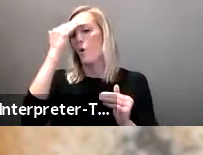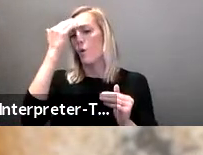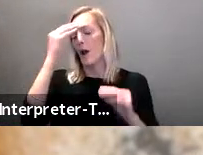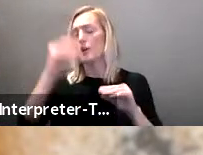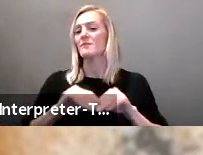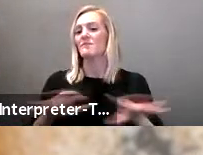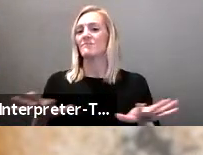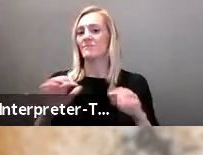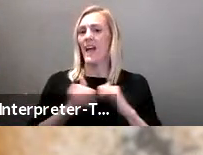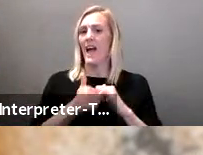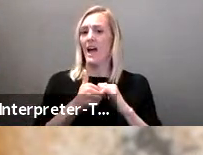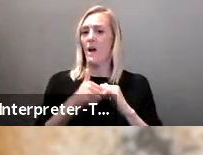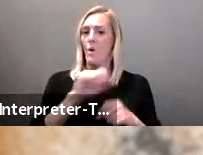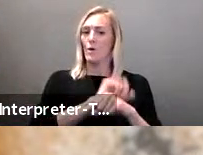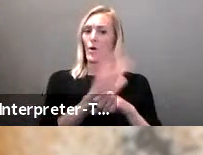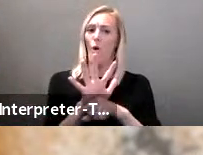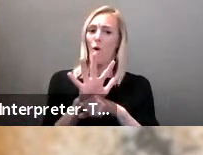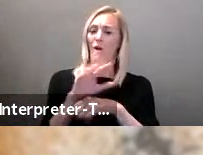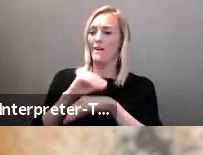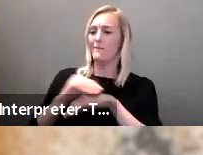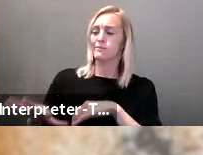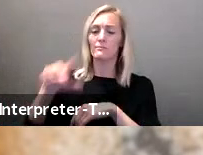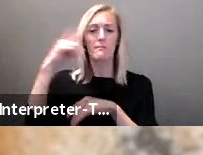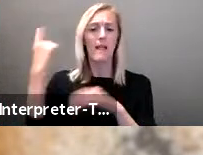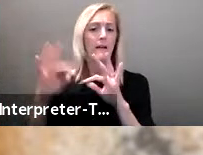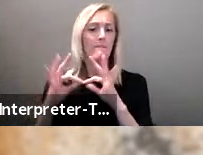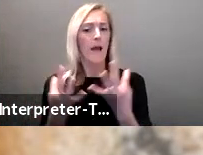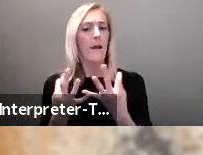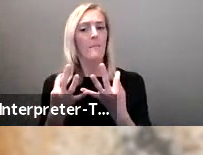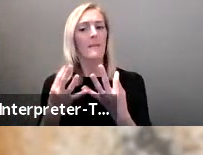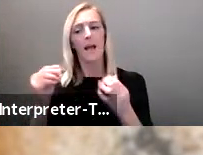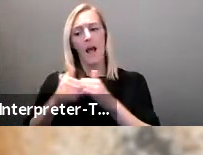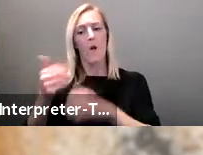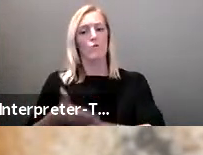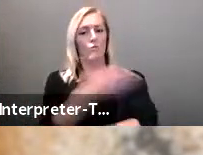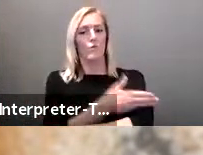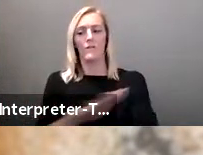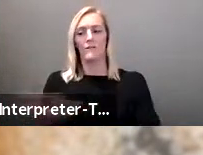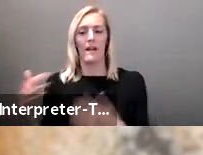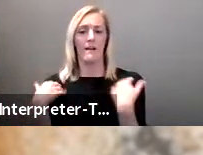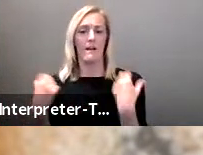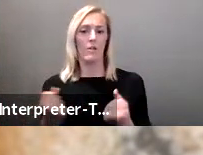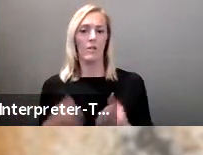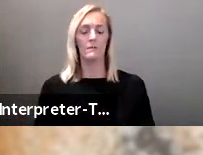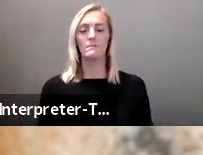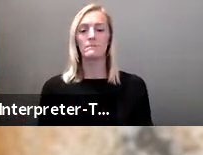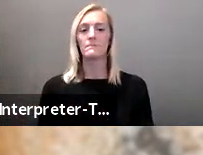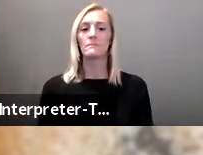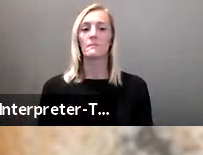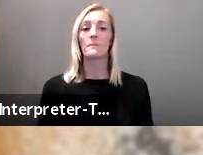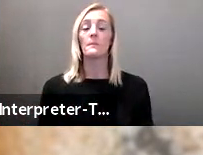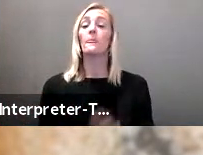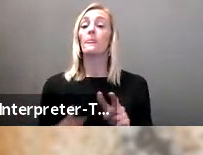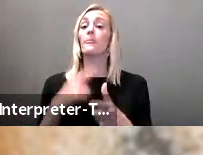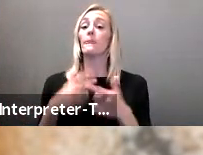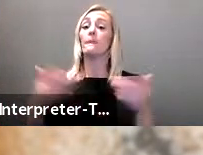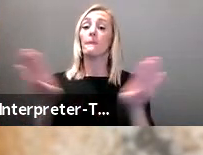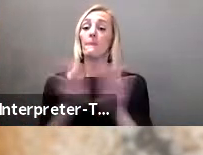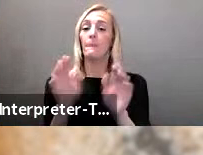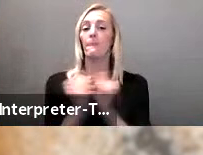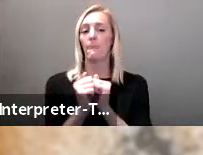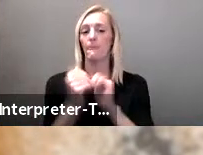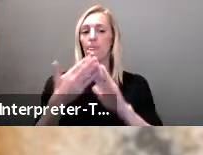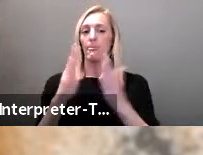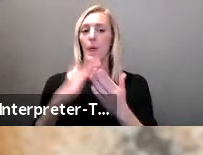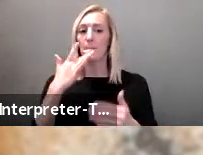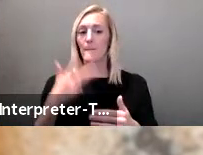Black families and what we can do to improve their health during this time. And then we end that with a community birthday party and the last